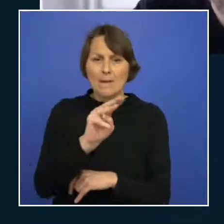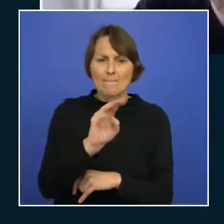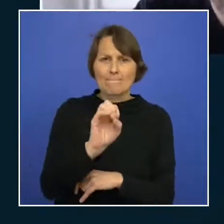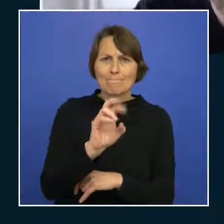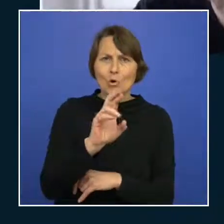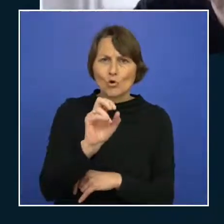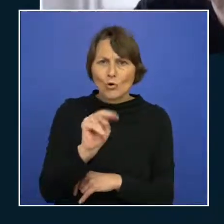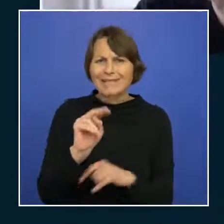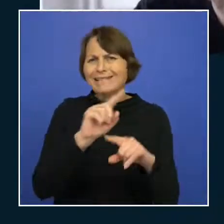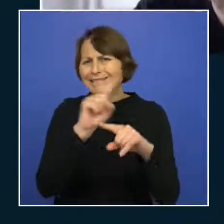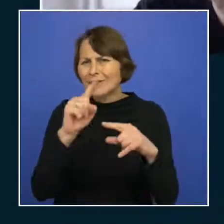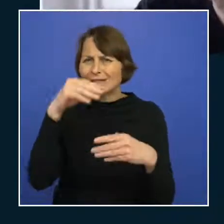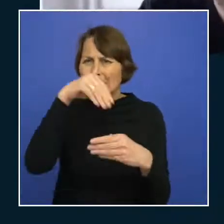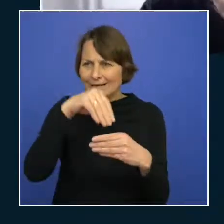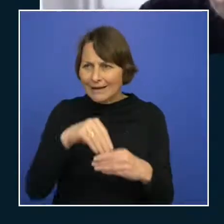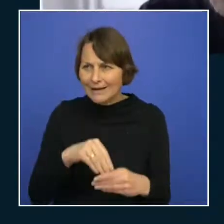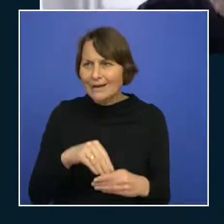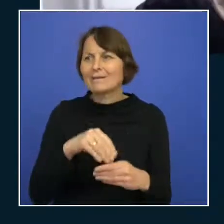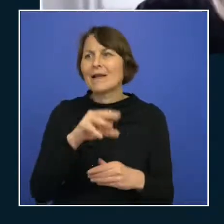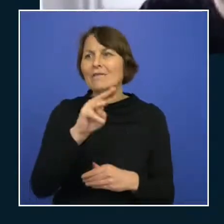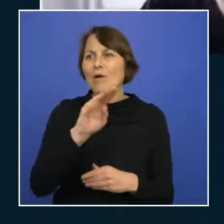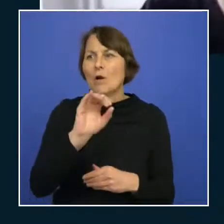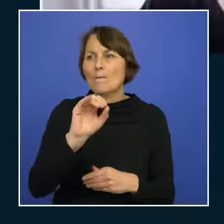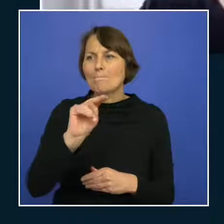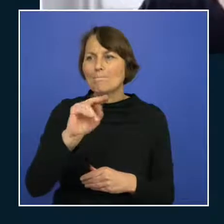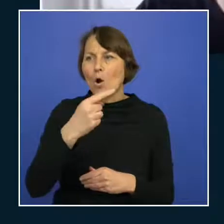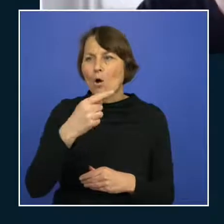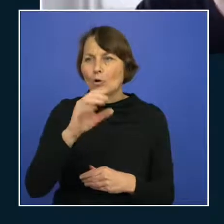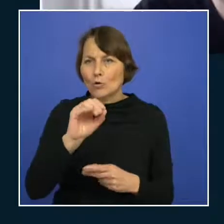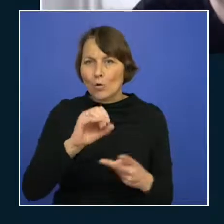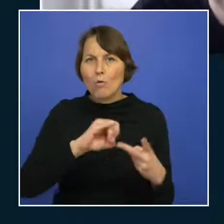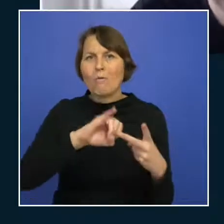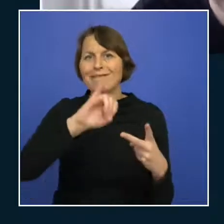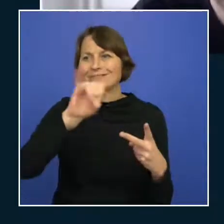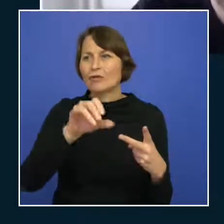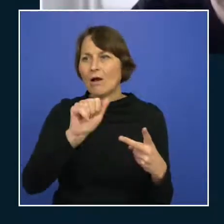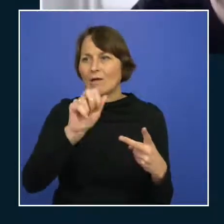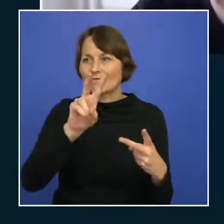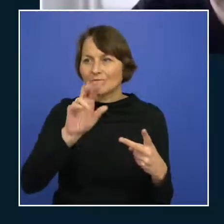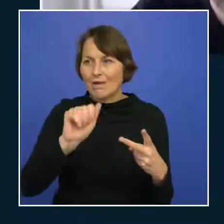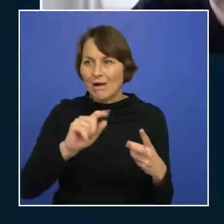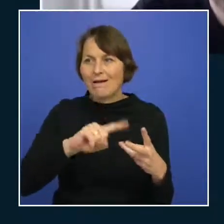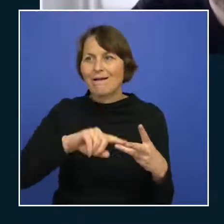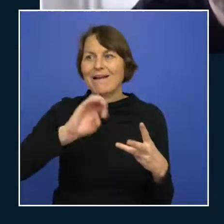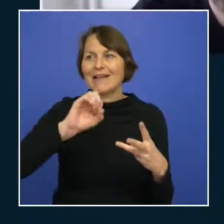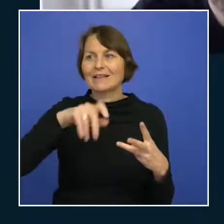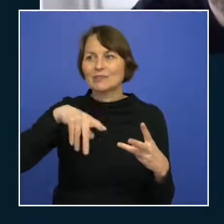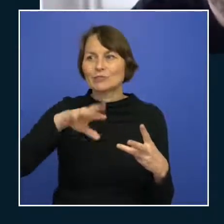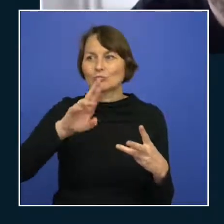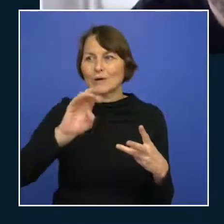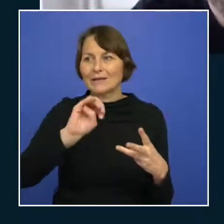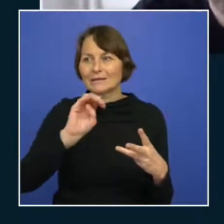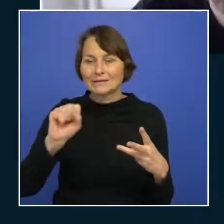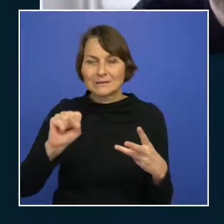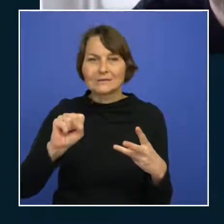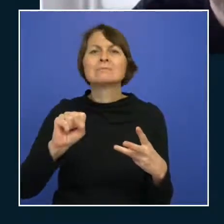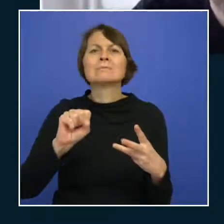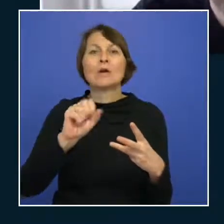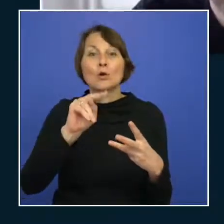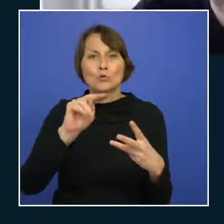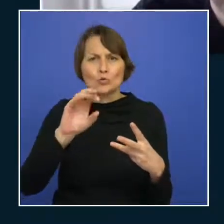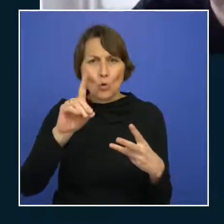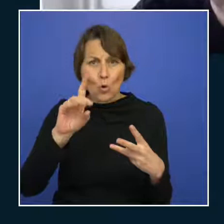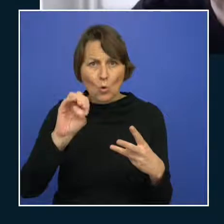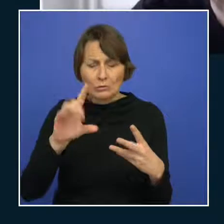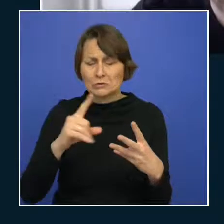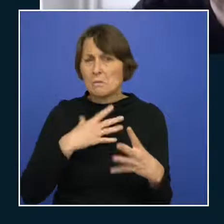some Java, Express, React, Node. They will teach you all about it. But yeah, I'm myself am really interested